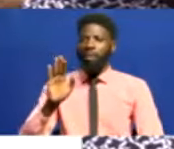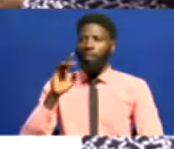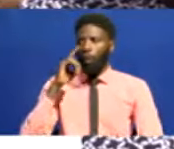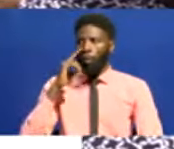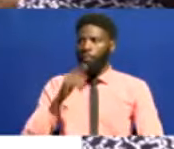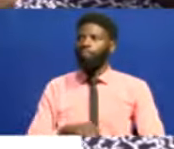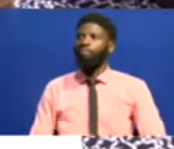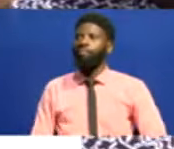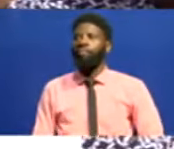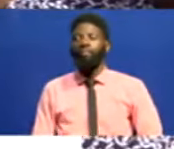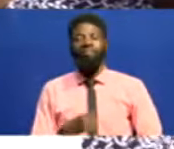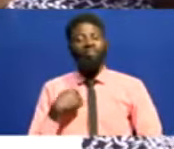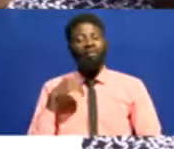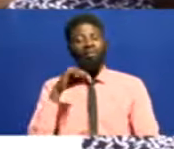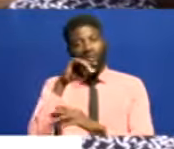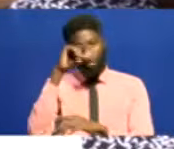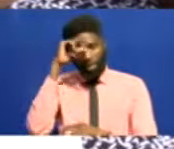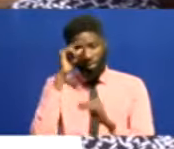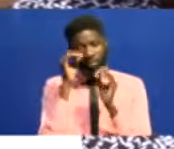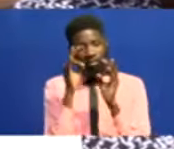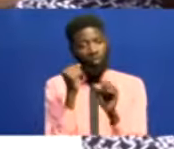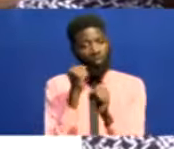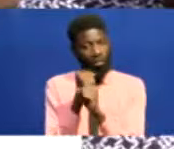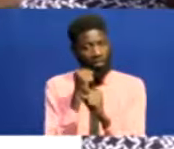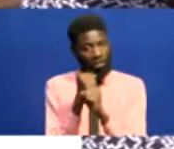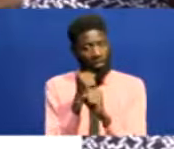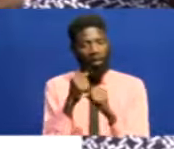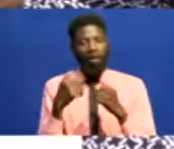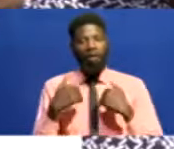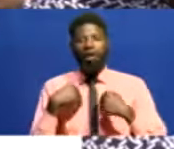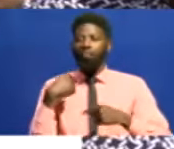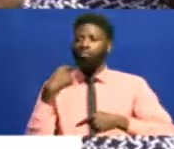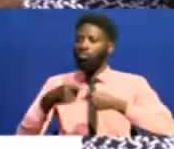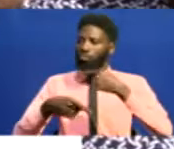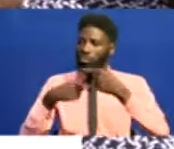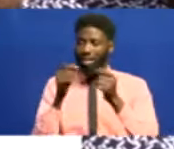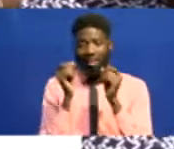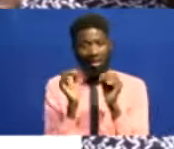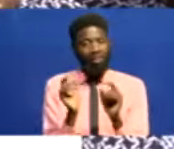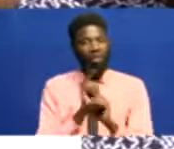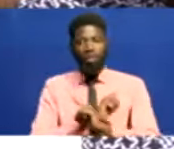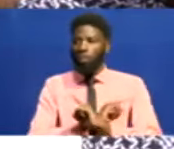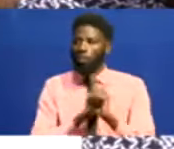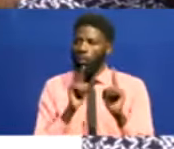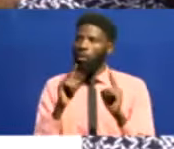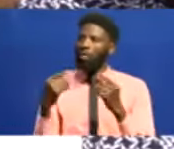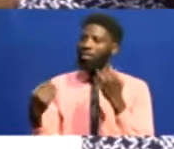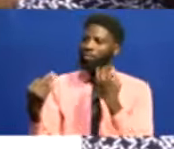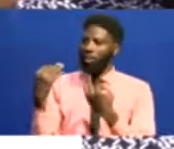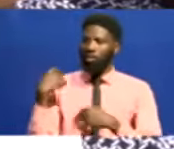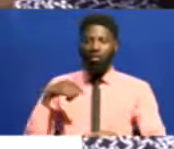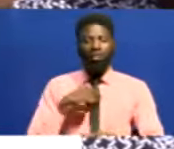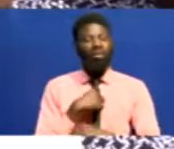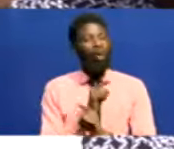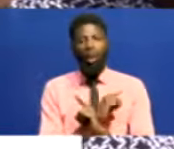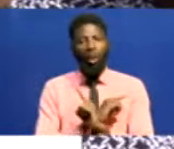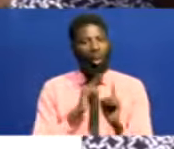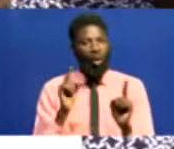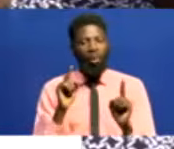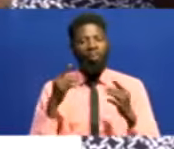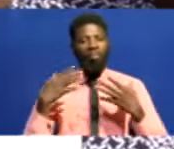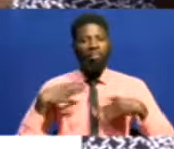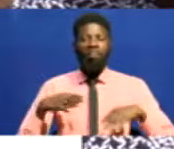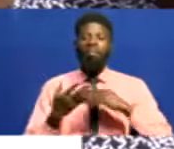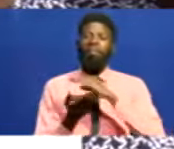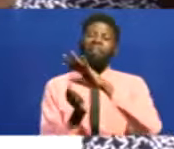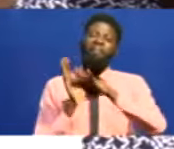Tunaomba kwamba serikali kama kuna operation iweze kuendelea. Na kama hakuna operation, basa tuambia hakuna operation ili tuweze, watu waweze kurudi